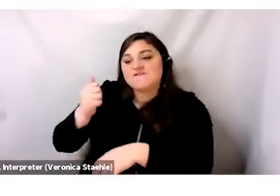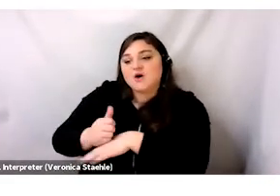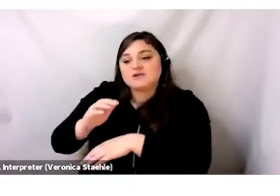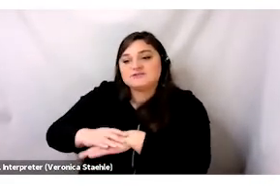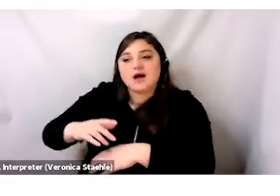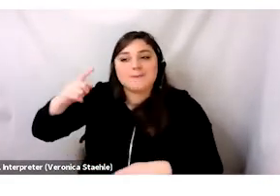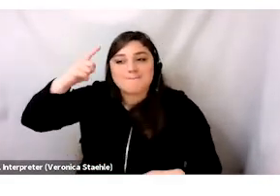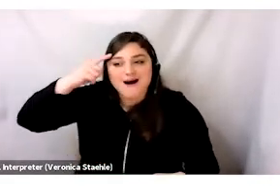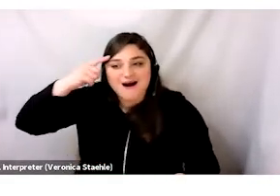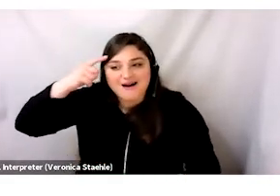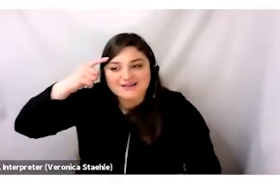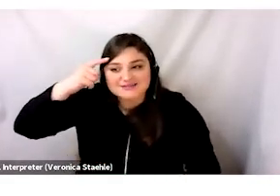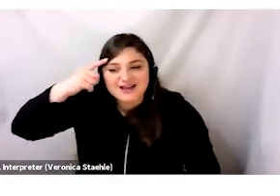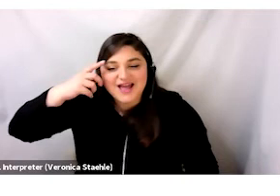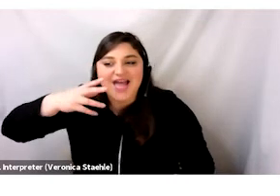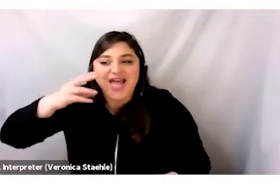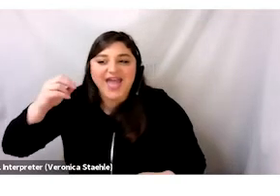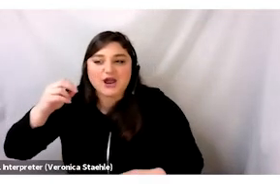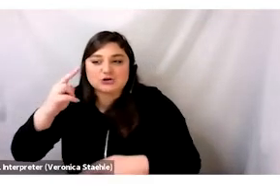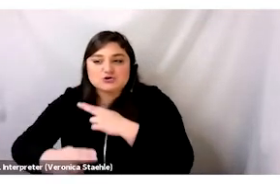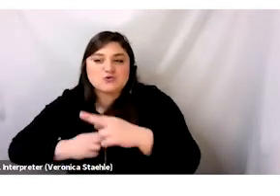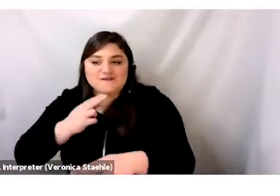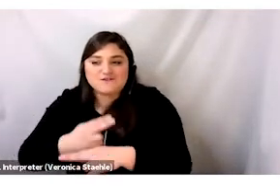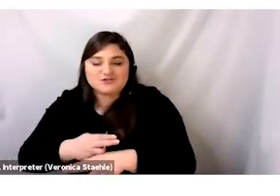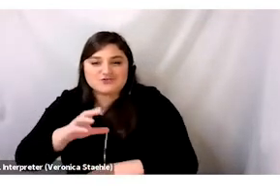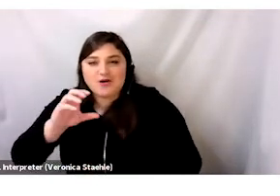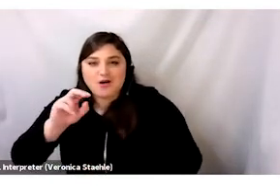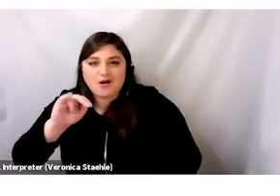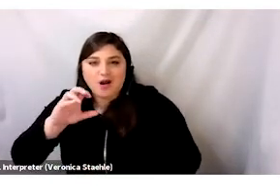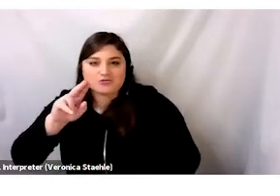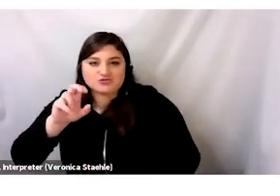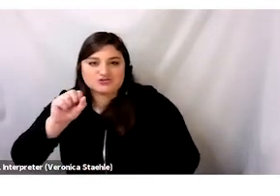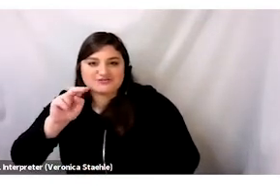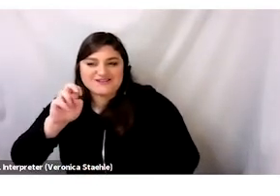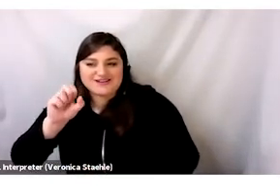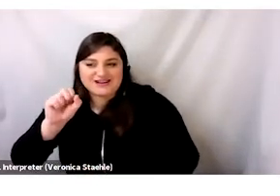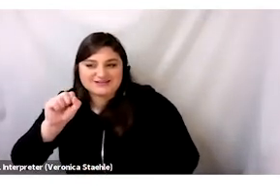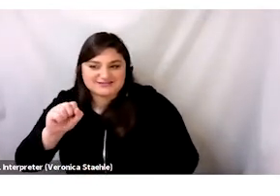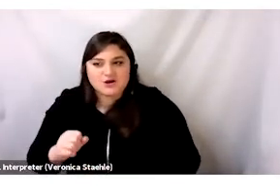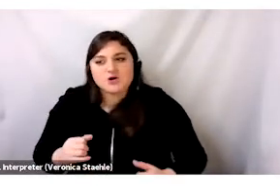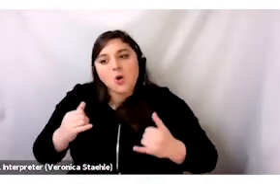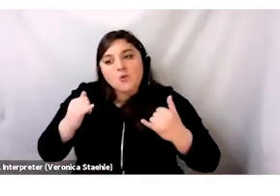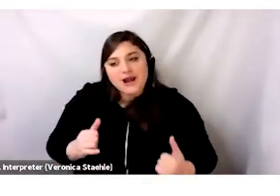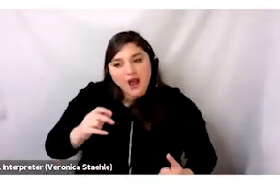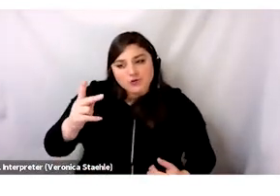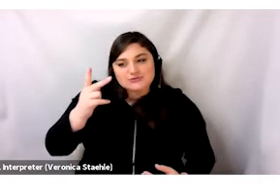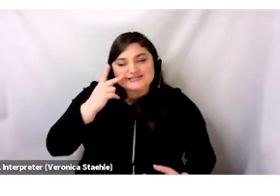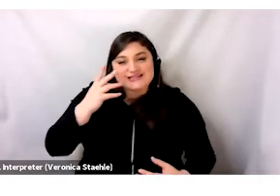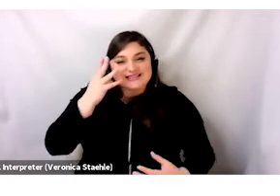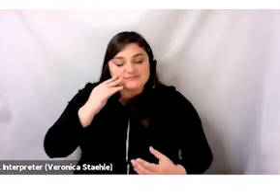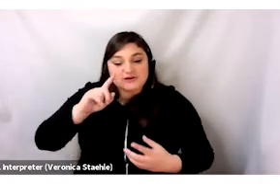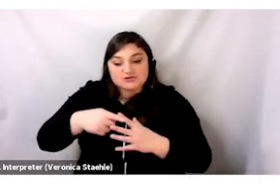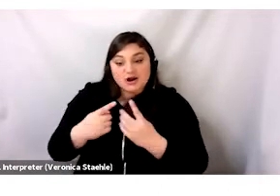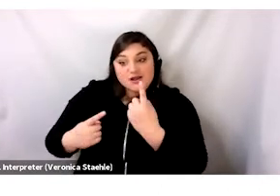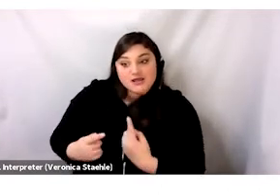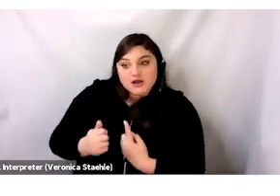call universal consciousness. And so you can see how even the structure of the meditation itself begins sort of here in the here and now,